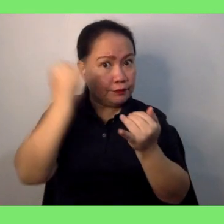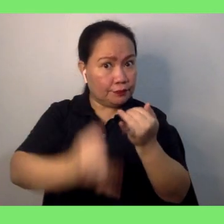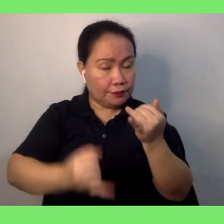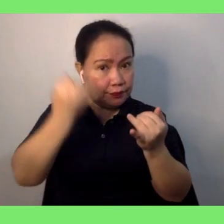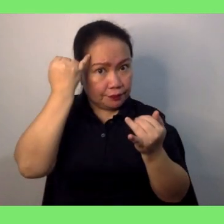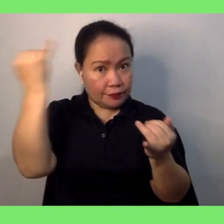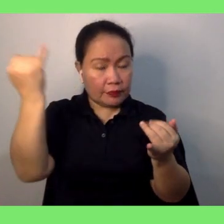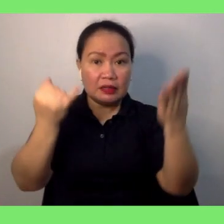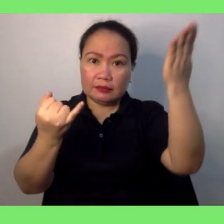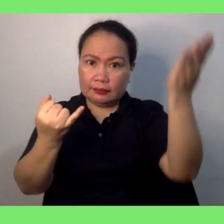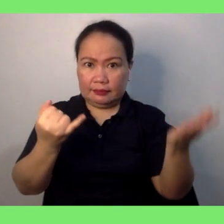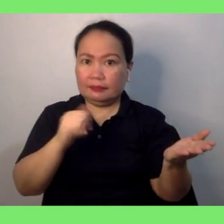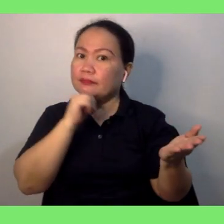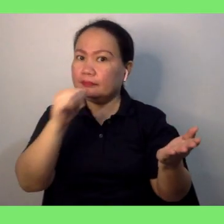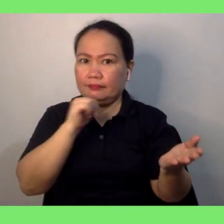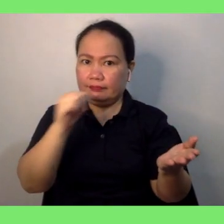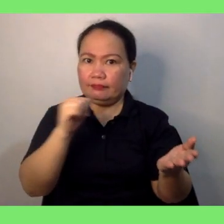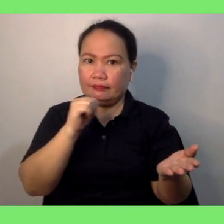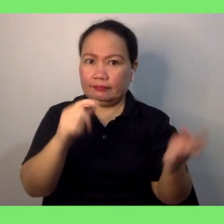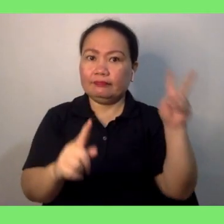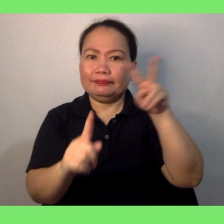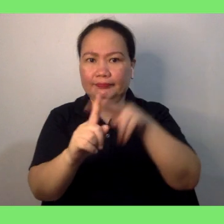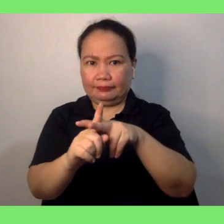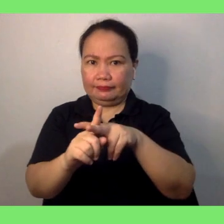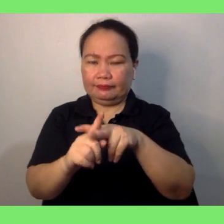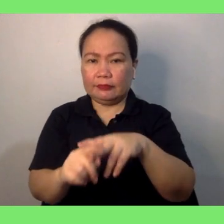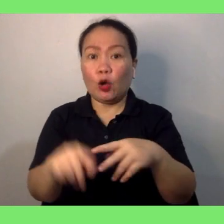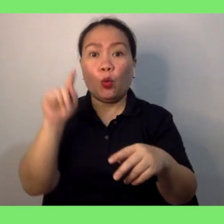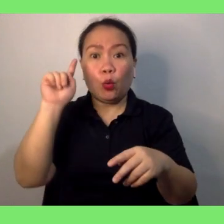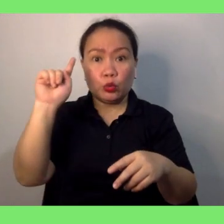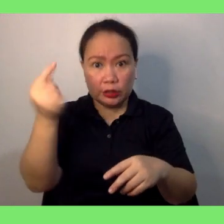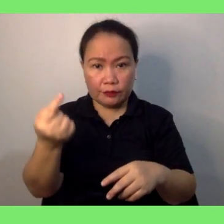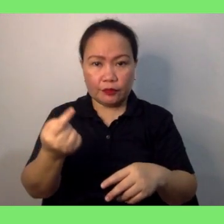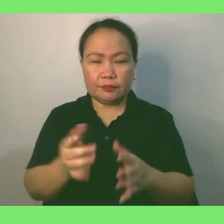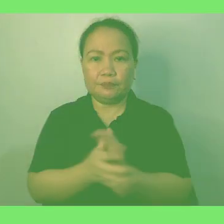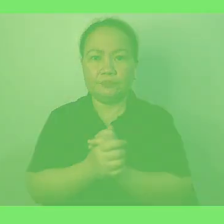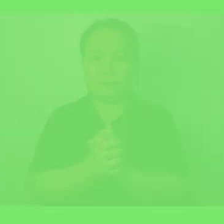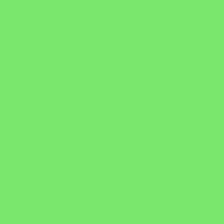So, it is only applicable for parallel lines.